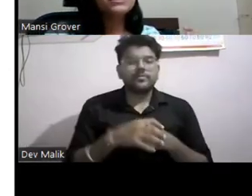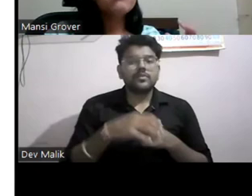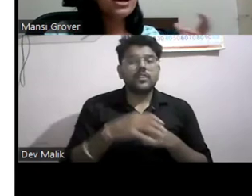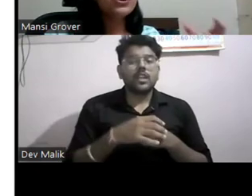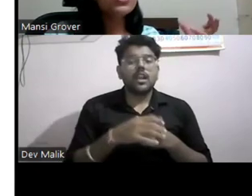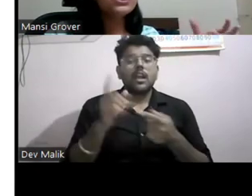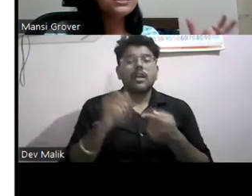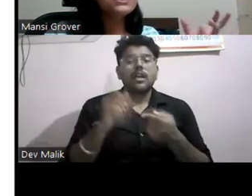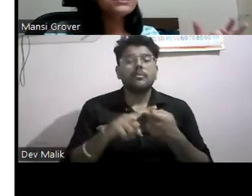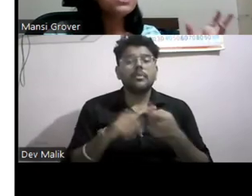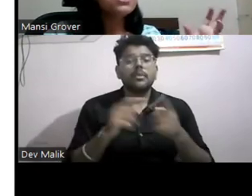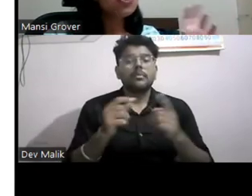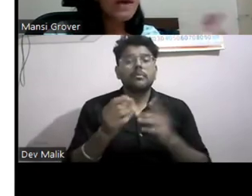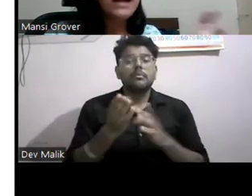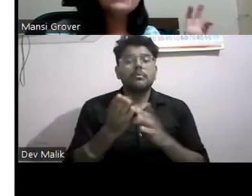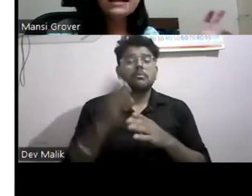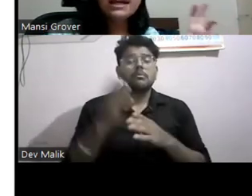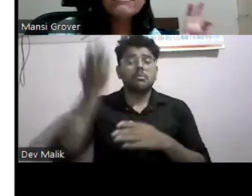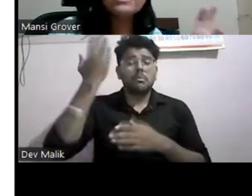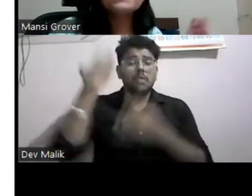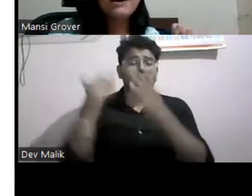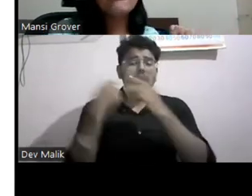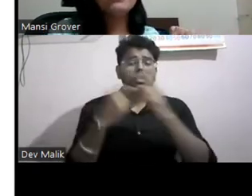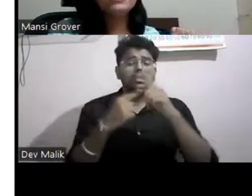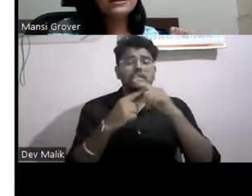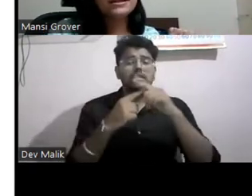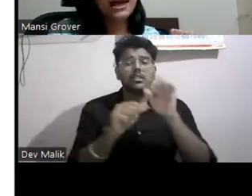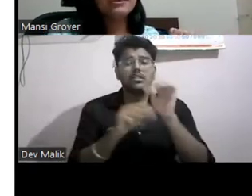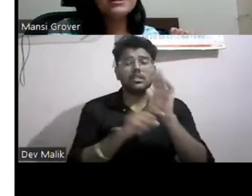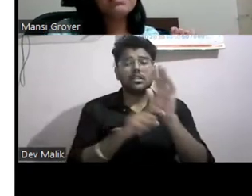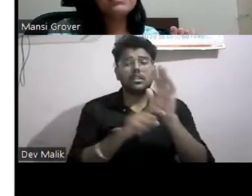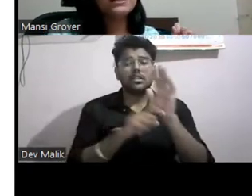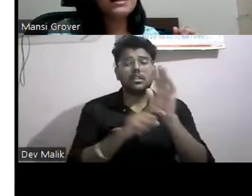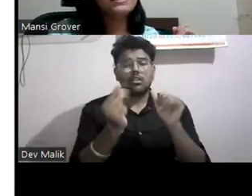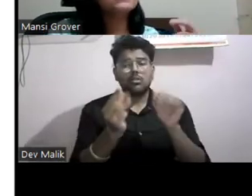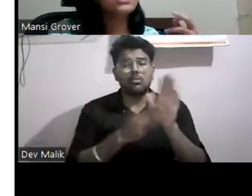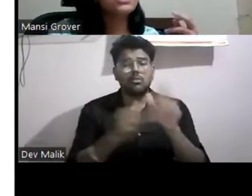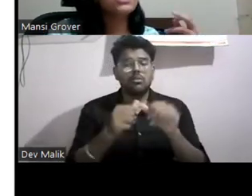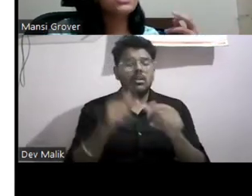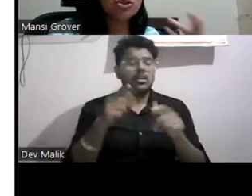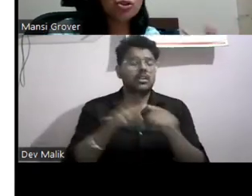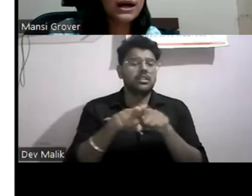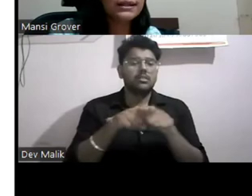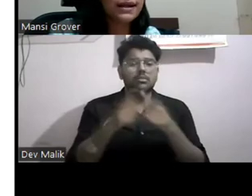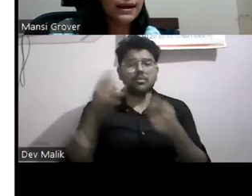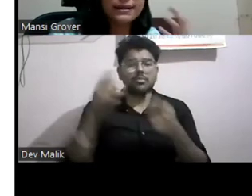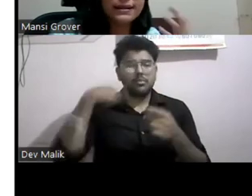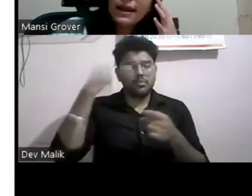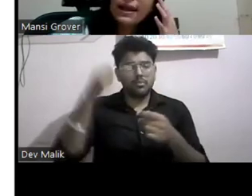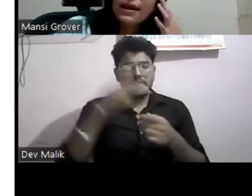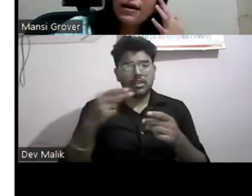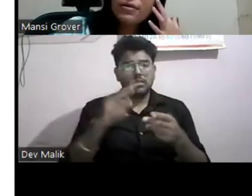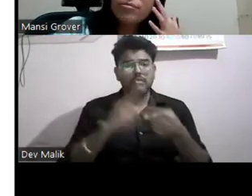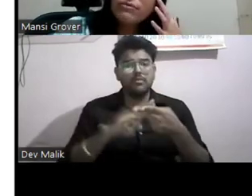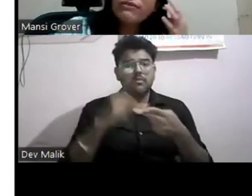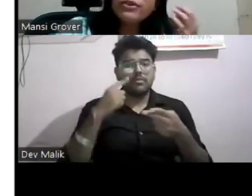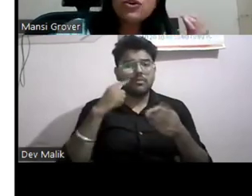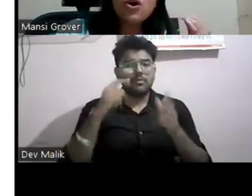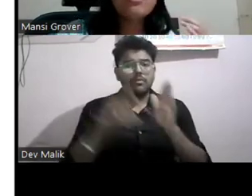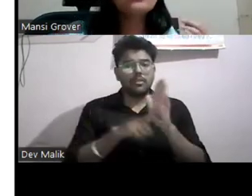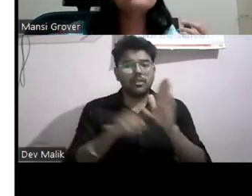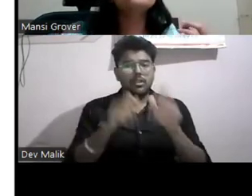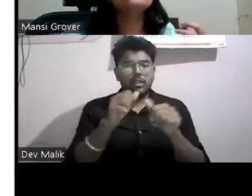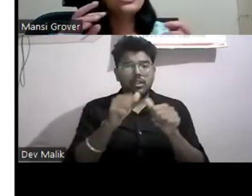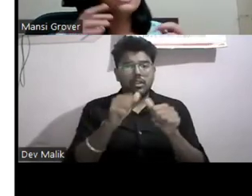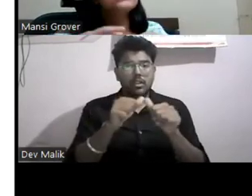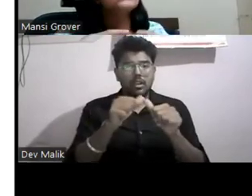films where, you know, these traumatic events have been described, something like, say, Gujarat riots. When we